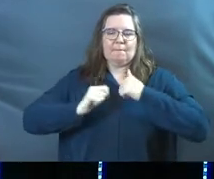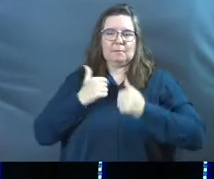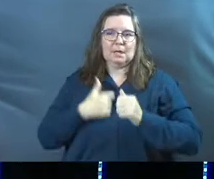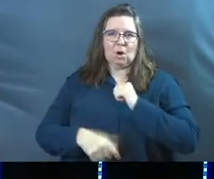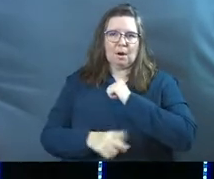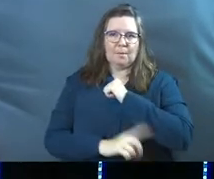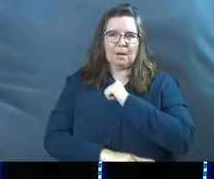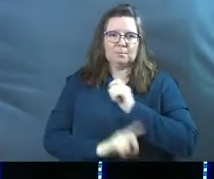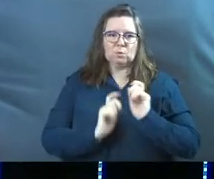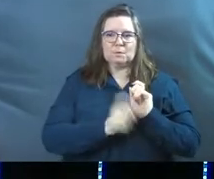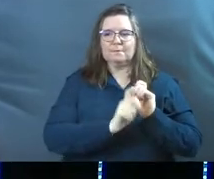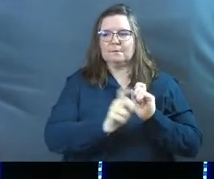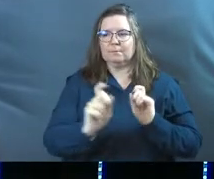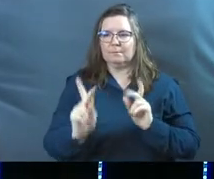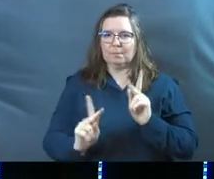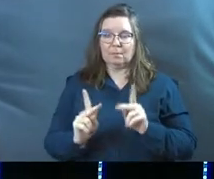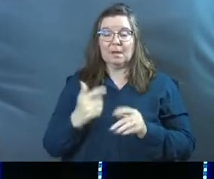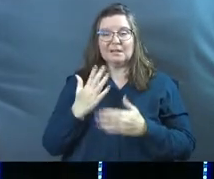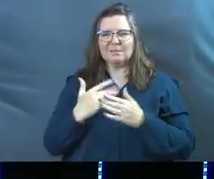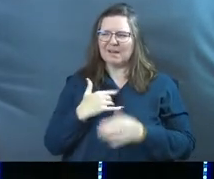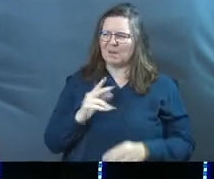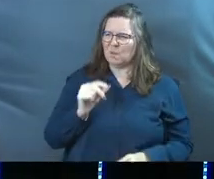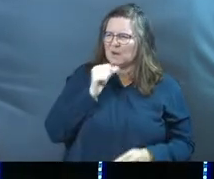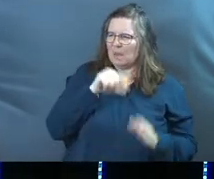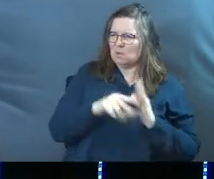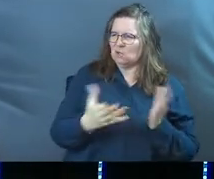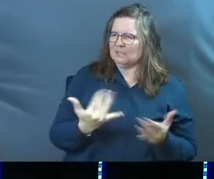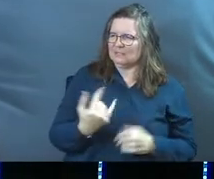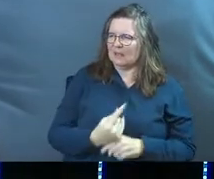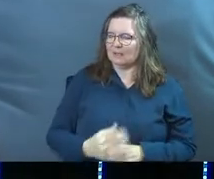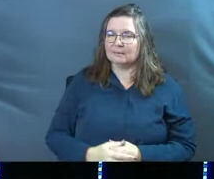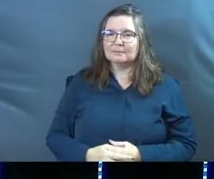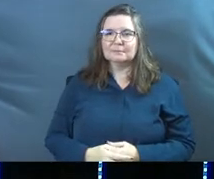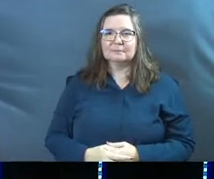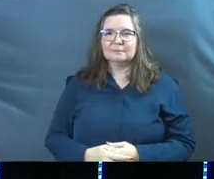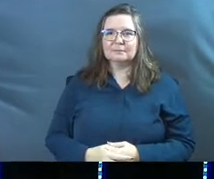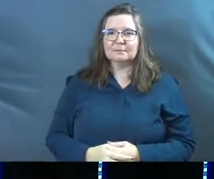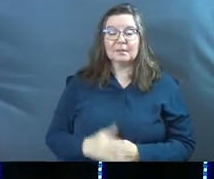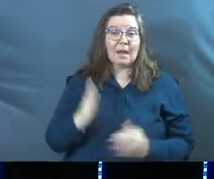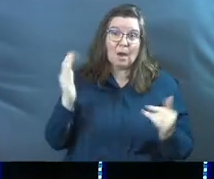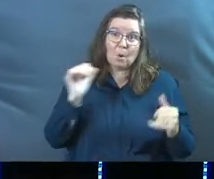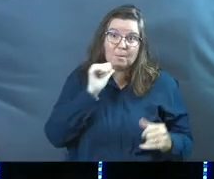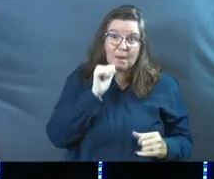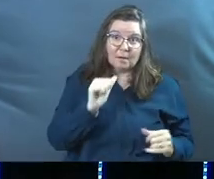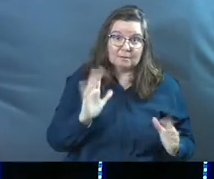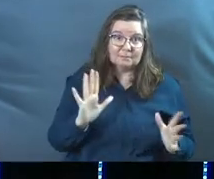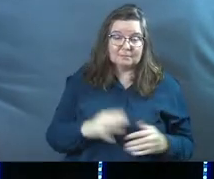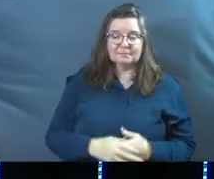our punishments that we give to each other. And some of you are like, well, we're not murderers here today. And I hope not.